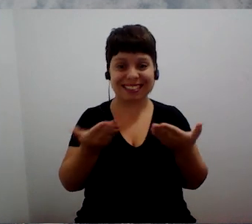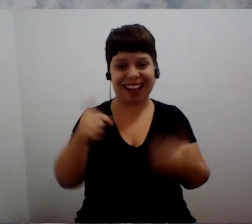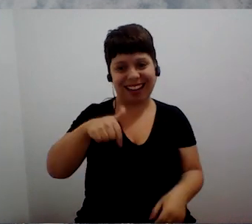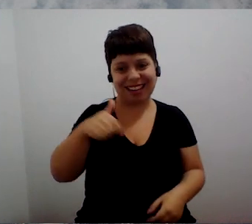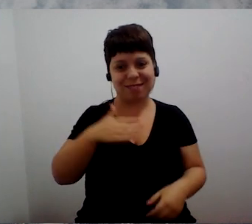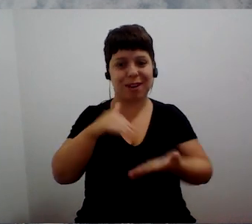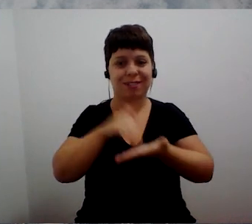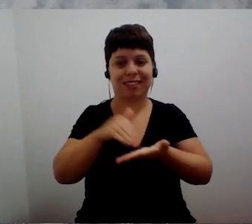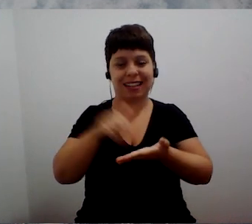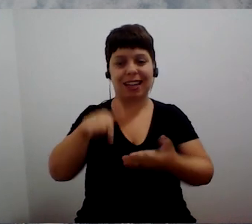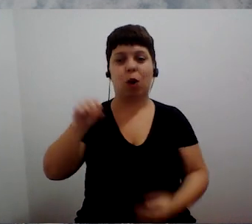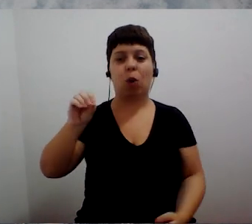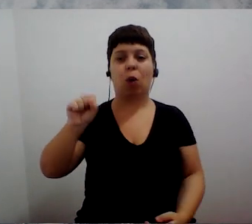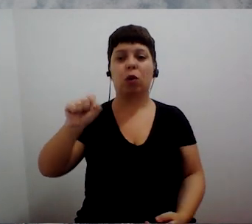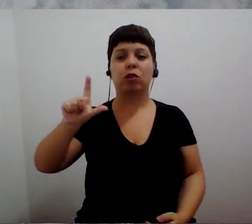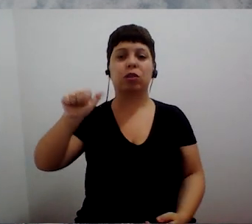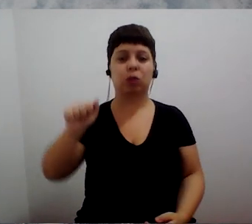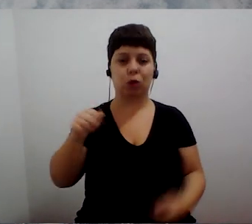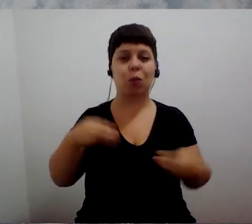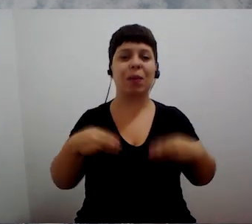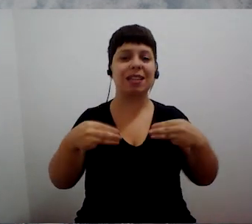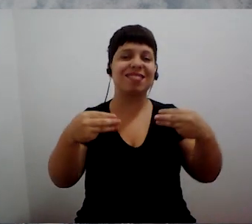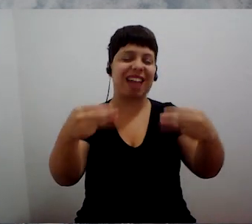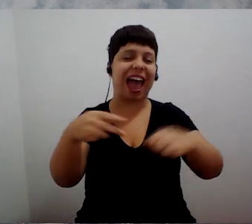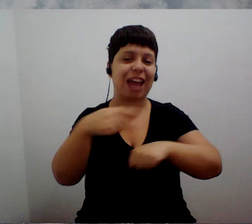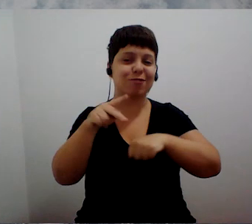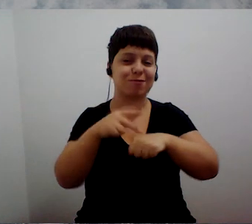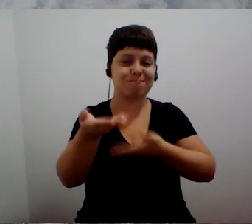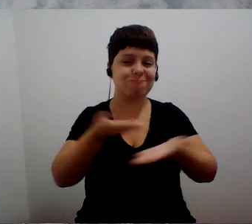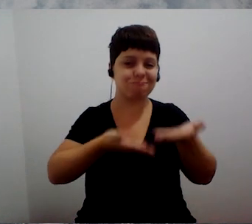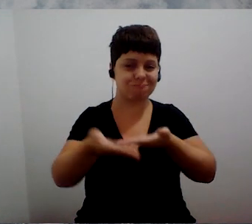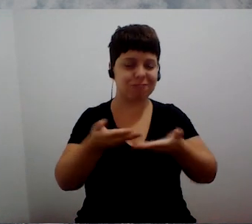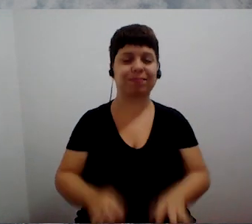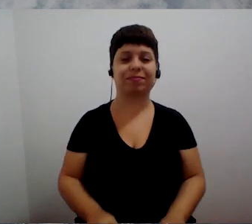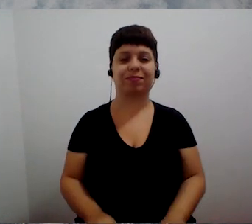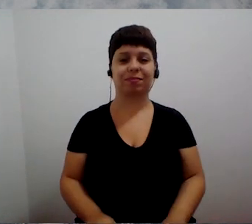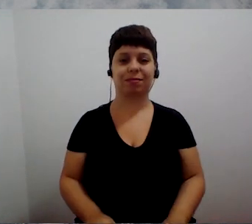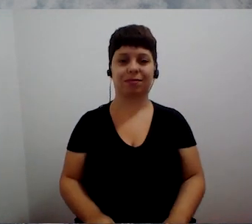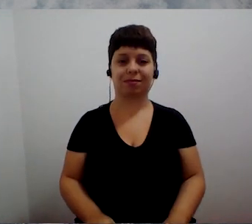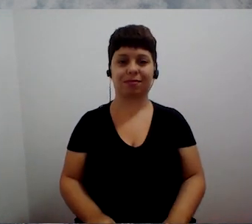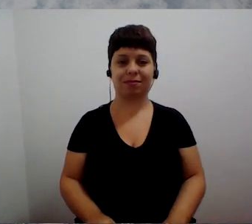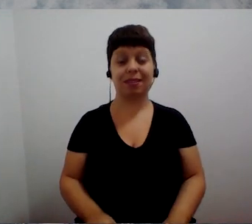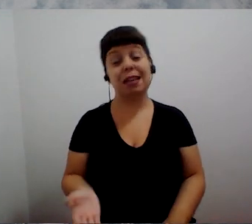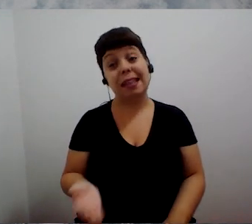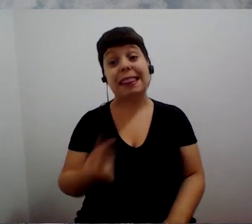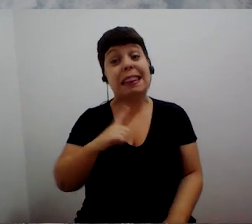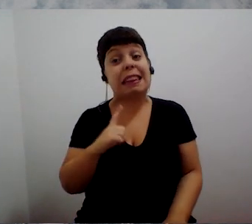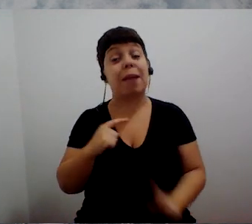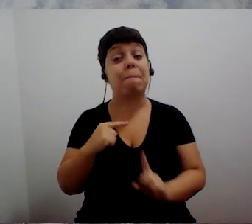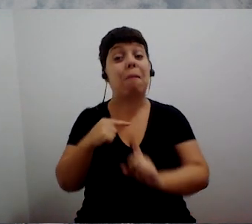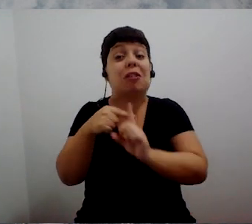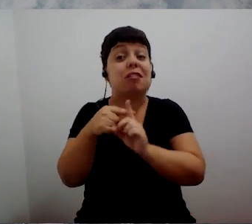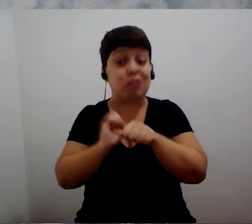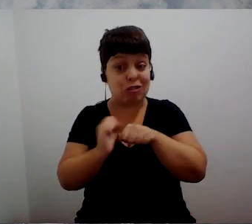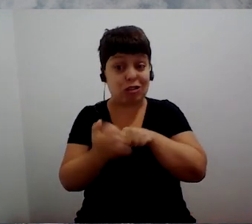office here in Oslo in the Ministry of Foreign Affairs. The good thing about this COVID situation, I think, is that